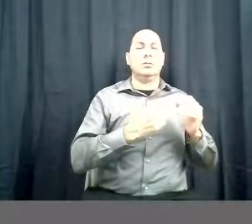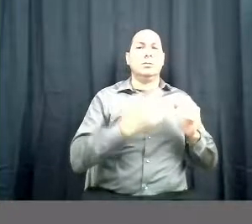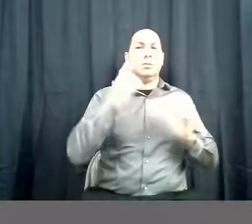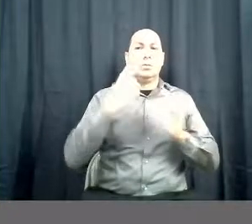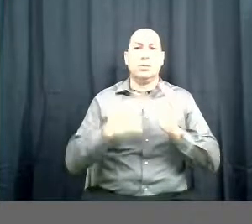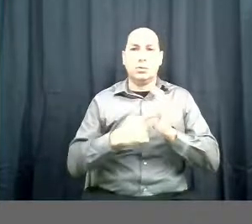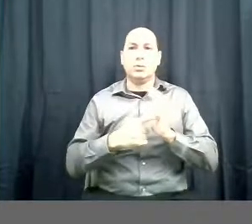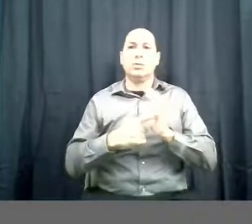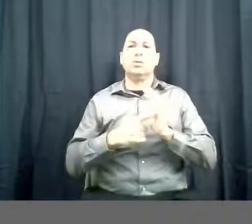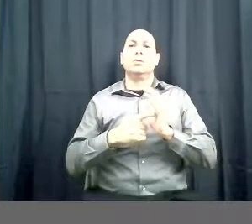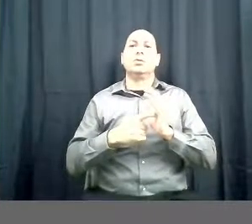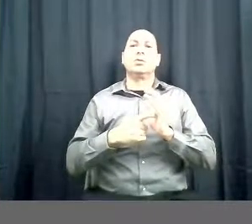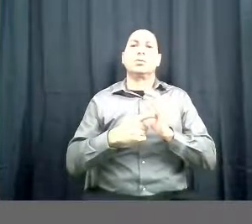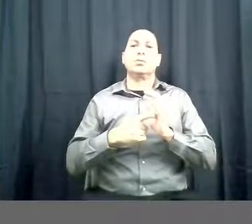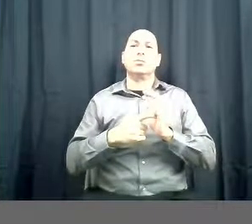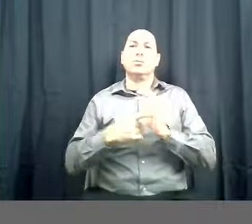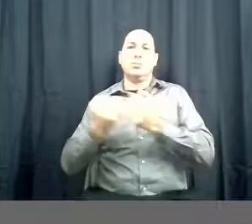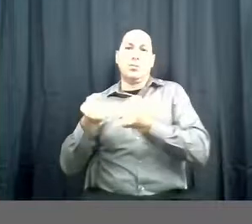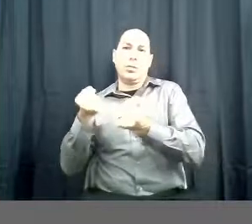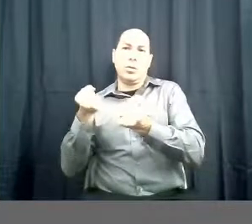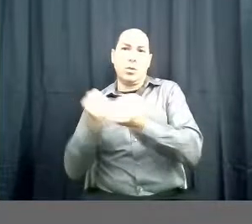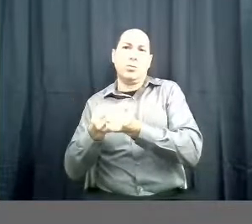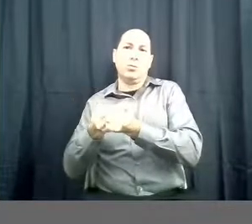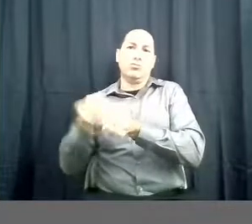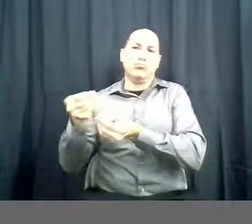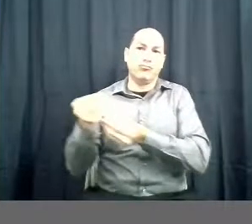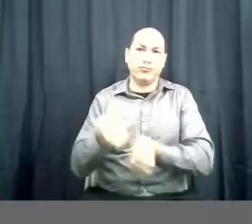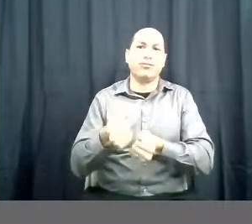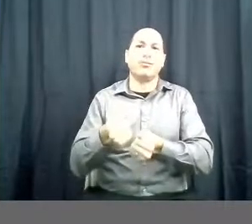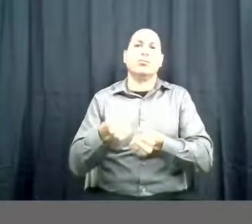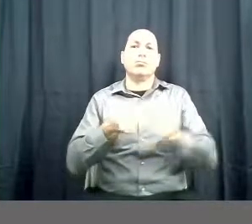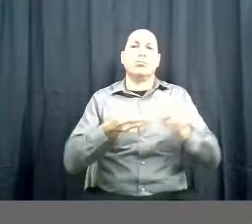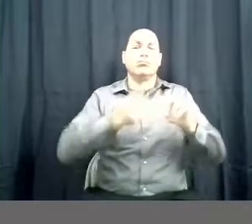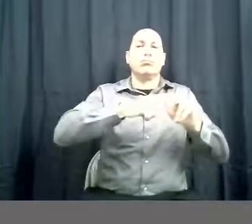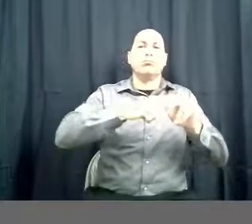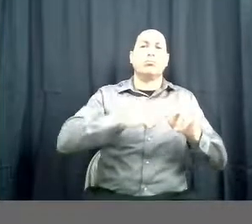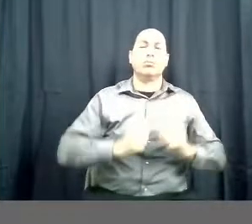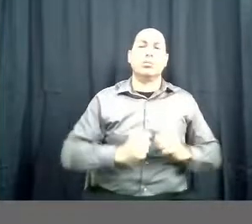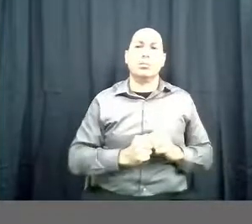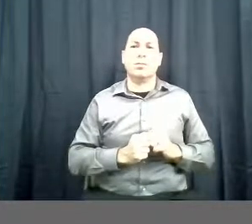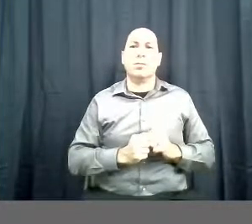an increase in one-time purchases of motor vehicles. The